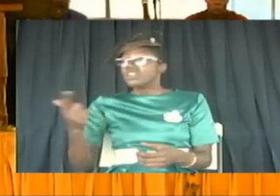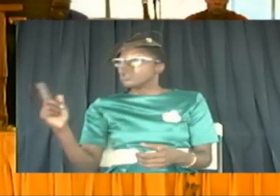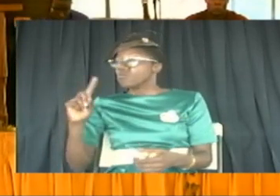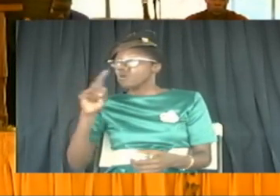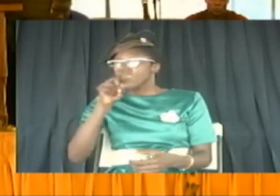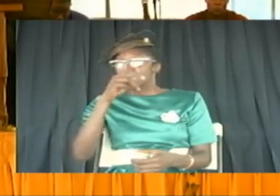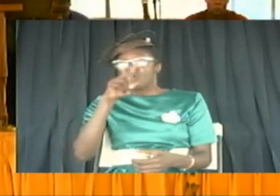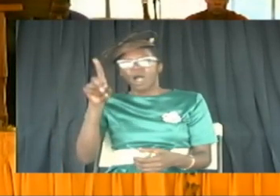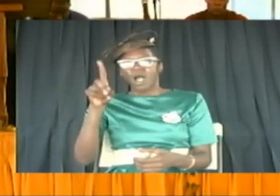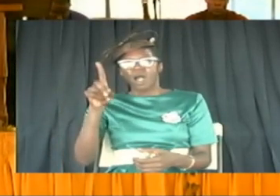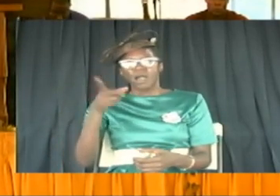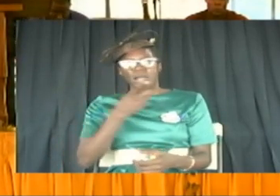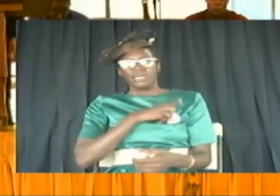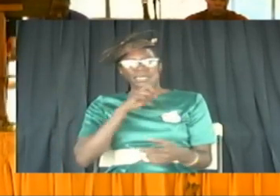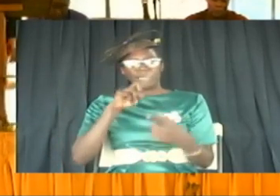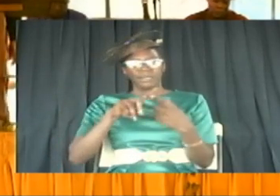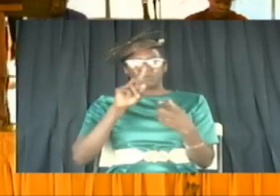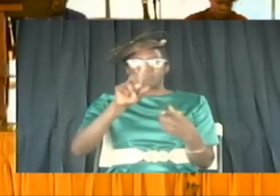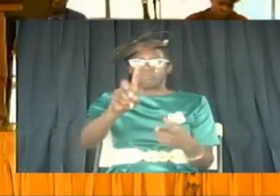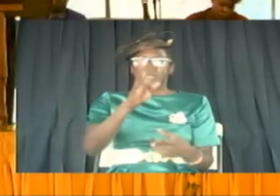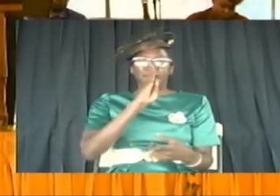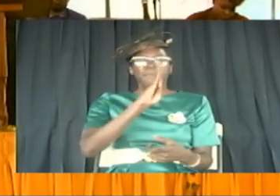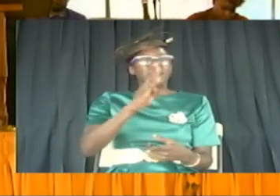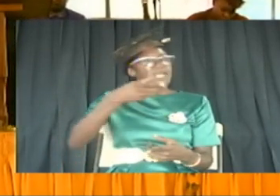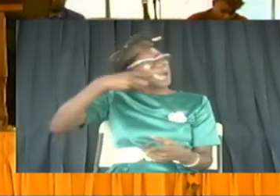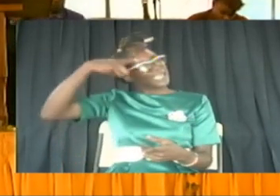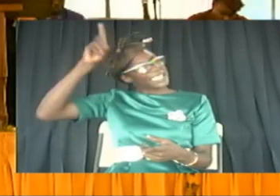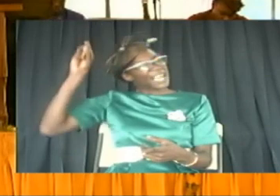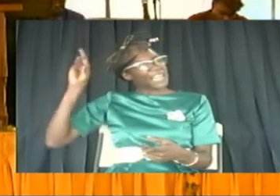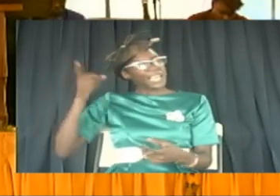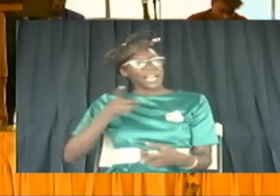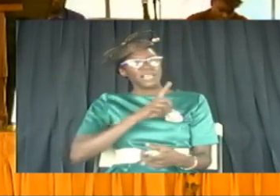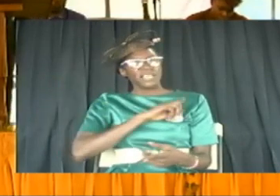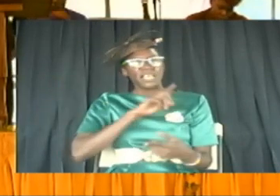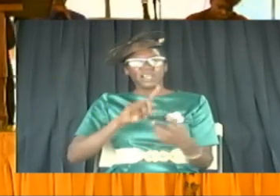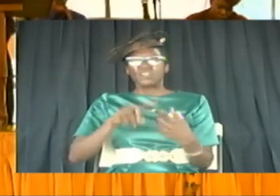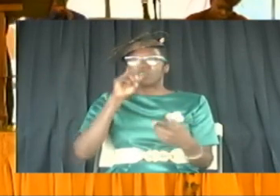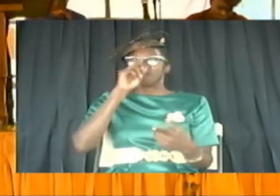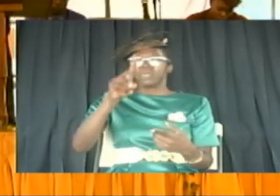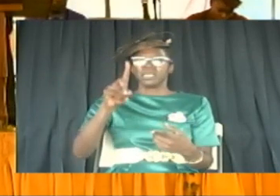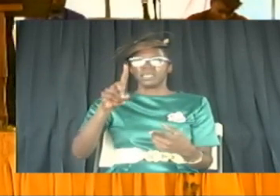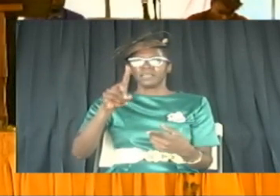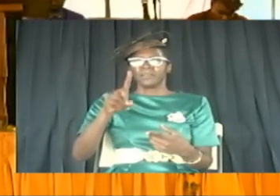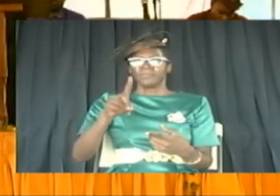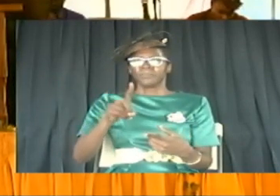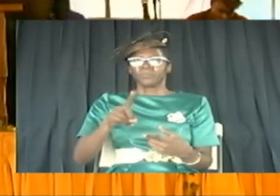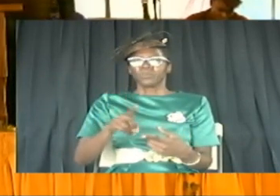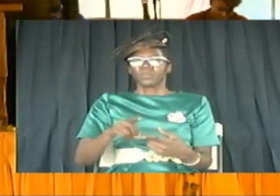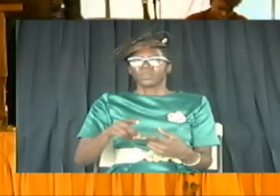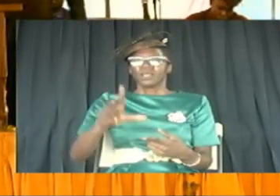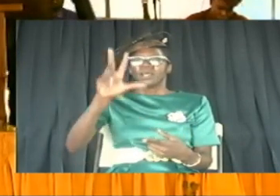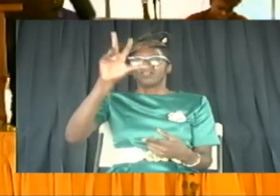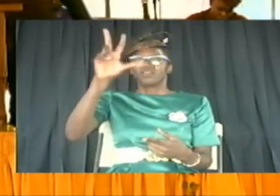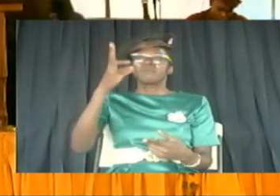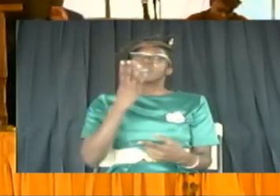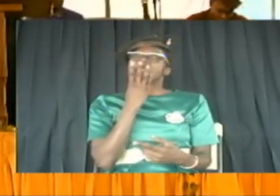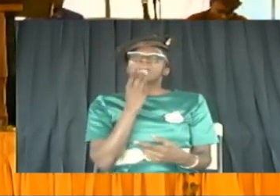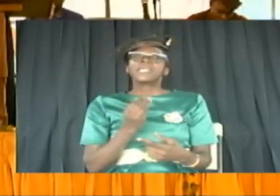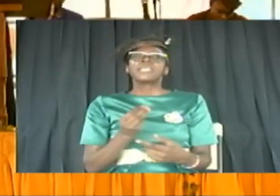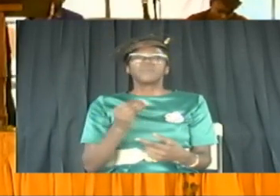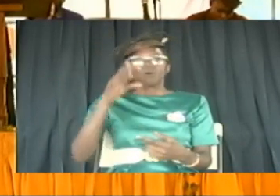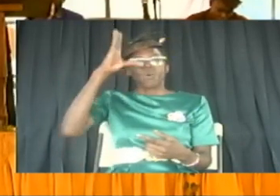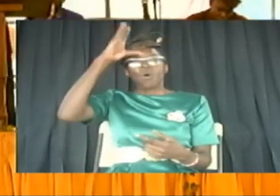are. Dare to be a Daniel. Dare to be a Shadrach, Meshach, and Abednego. Dare to